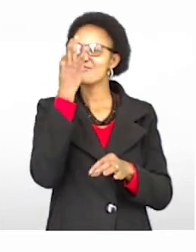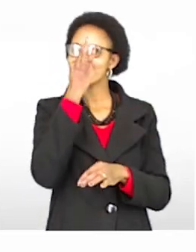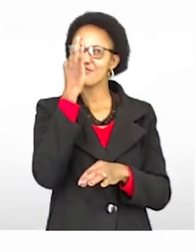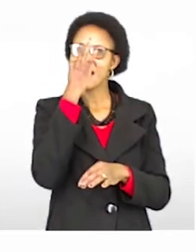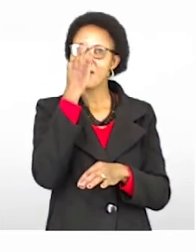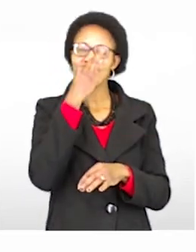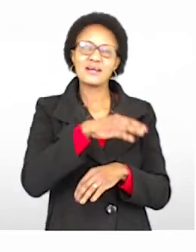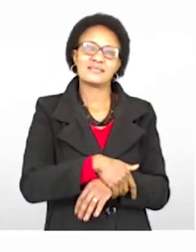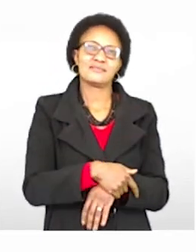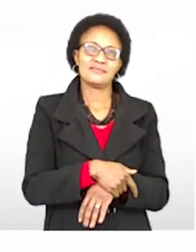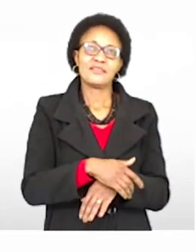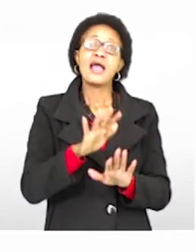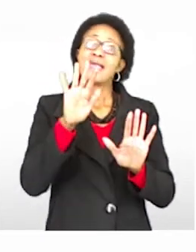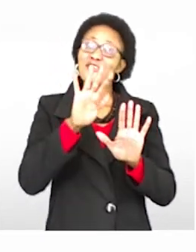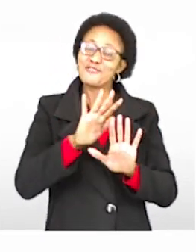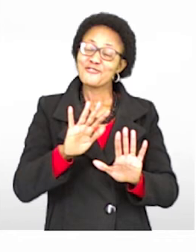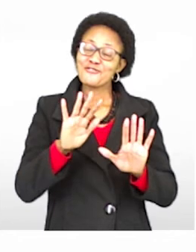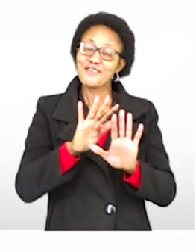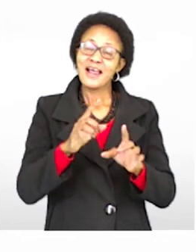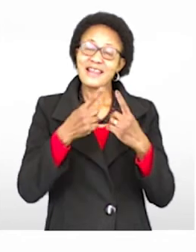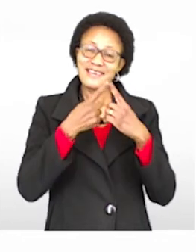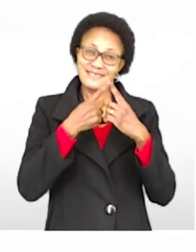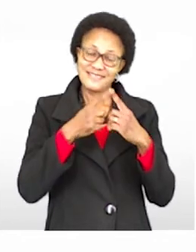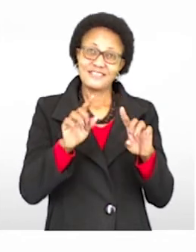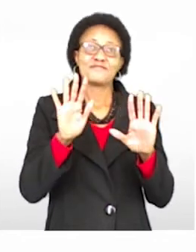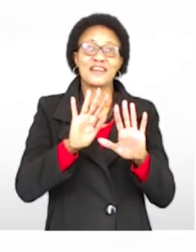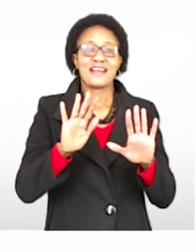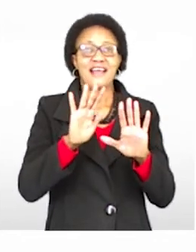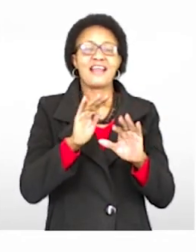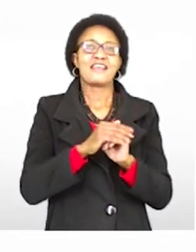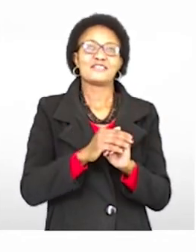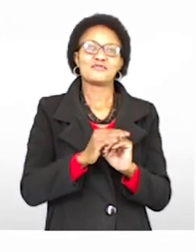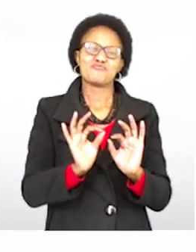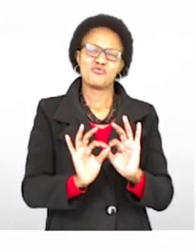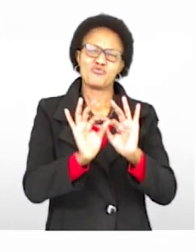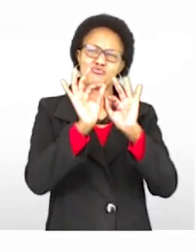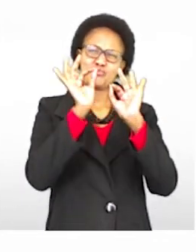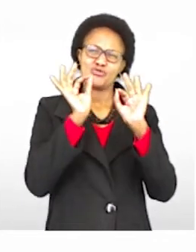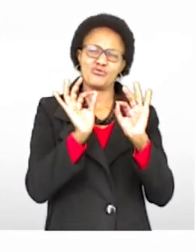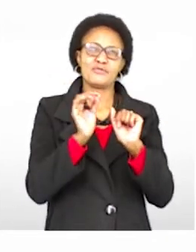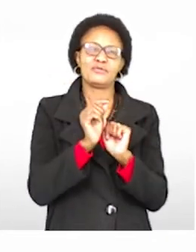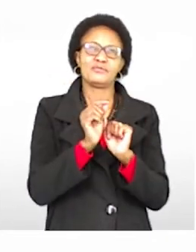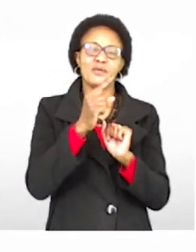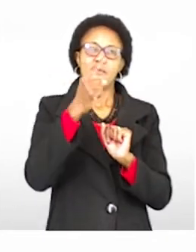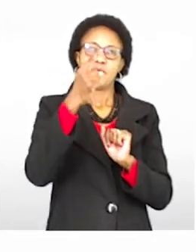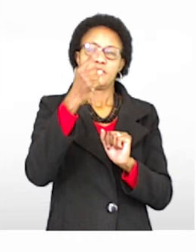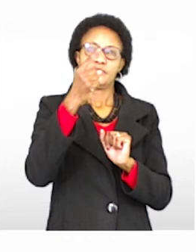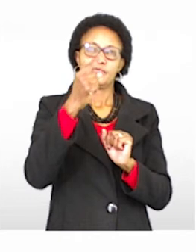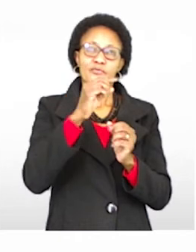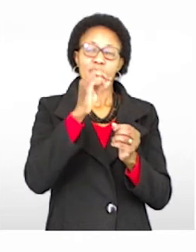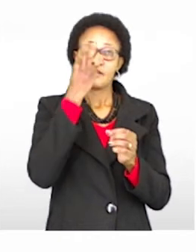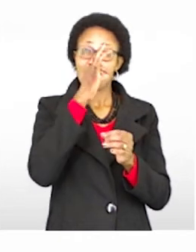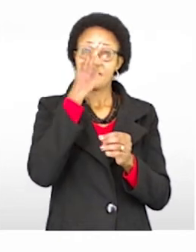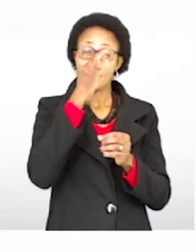when you're coloring them, you're going to color them different colors to show how beautiful they are. Let's start counting. I want you to